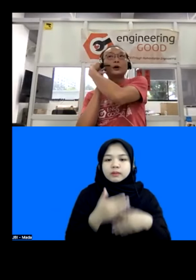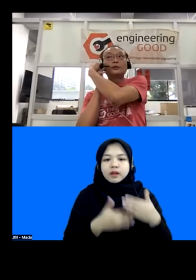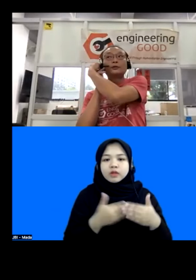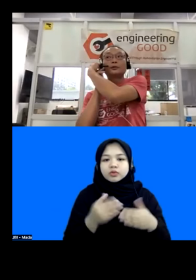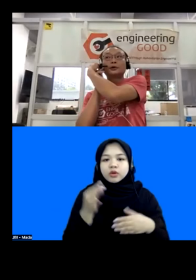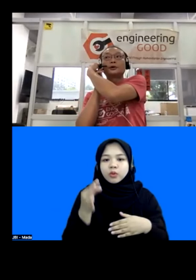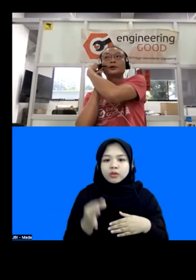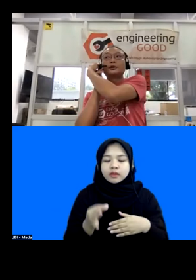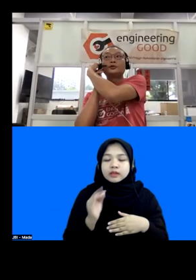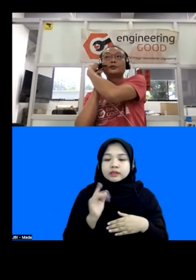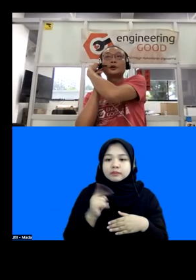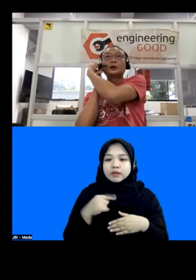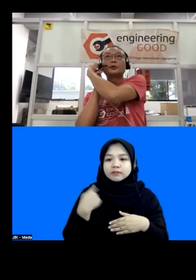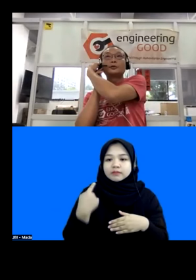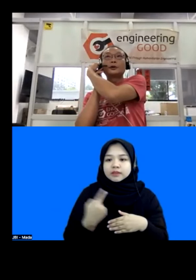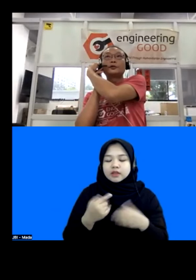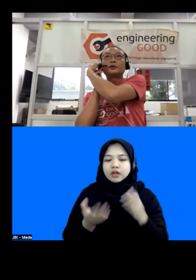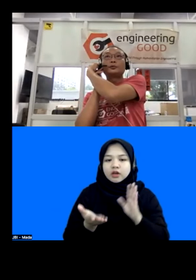one